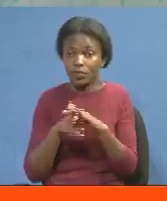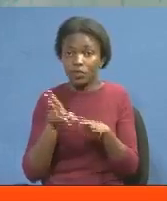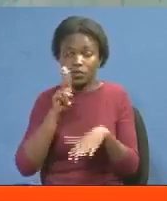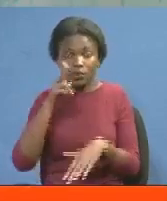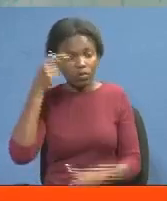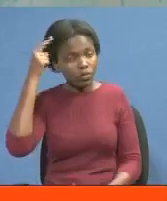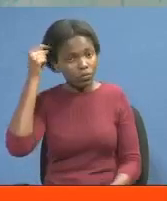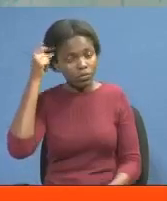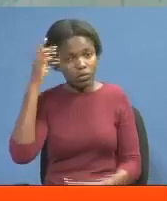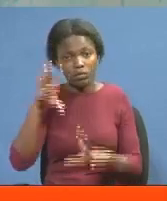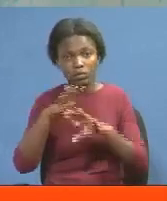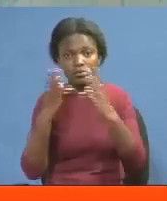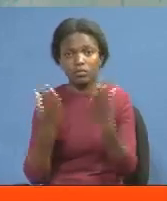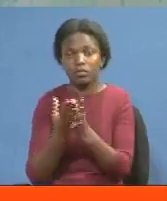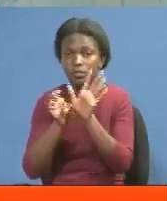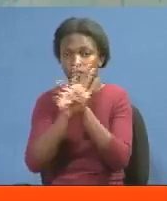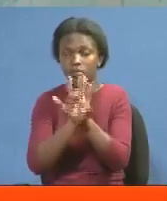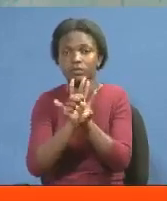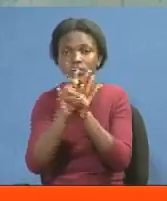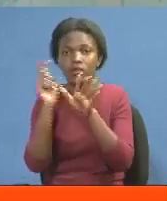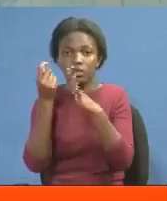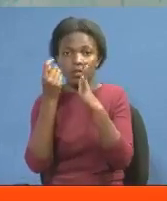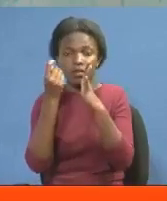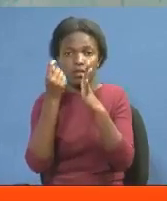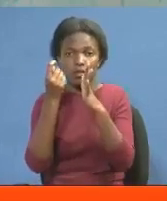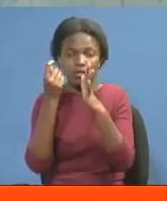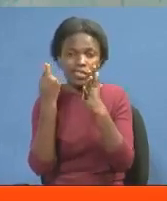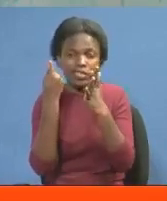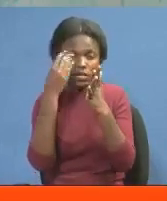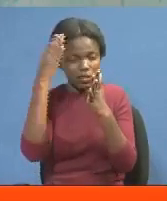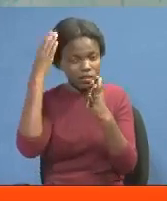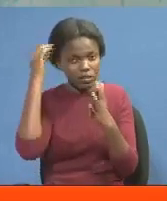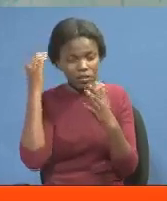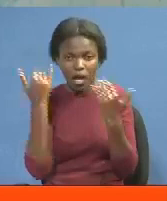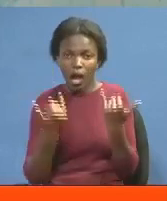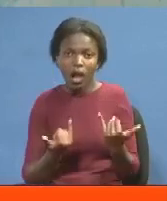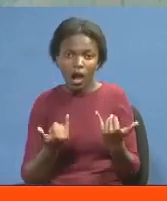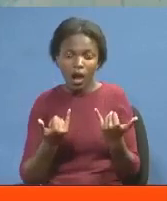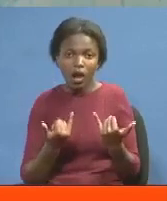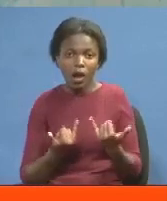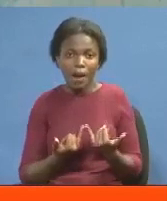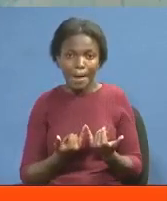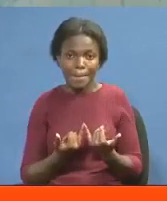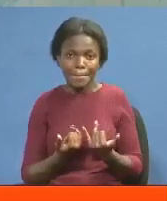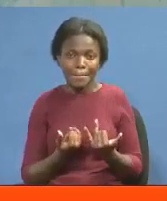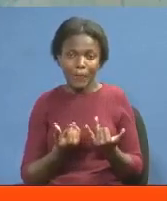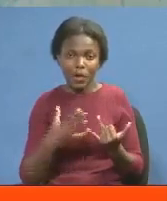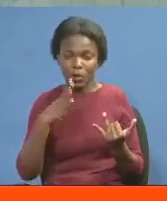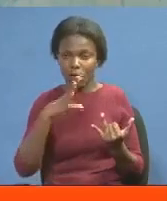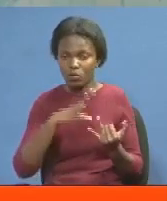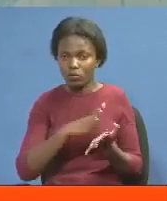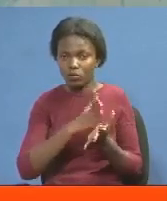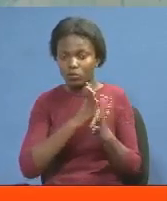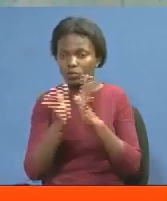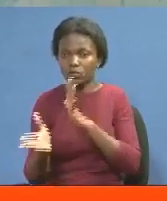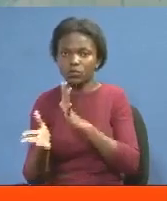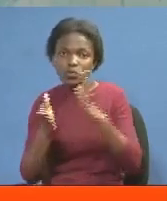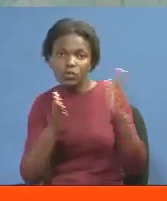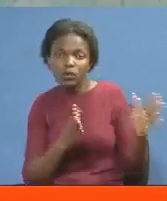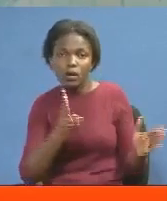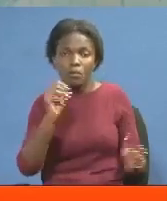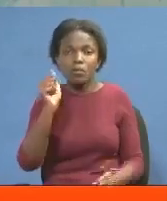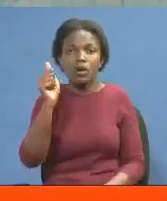again as an example, even the Kenyan Somalis, mm-hmm. how far they have crossed this country. They're as far as